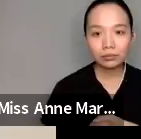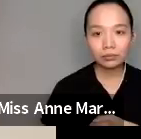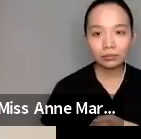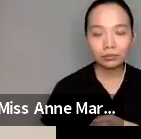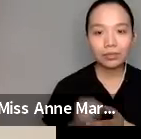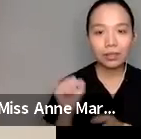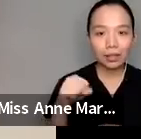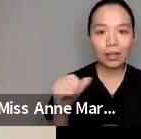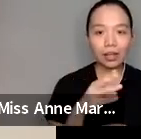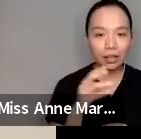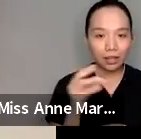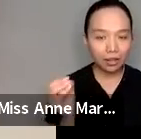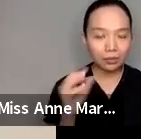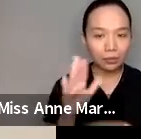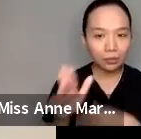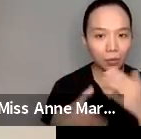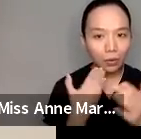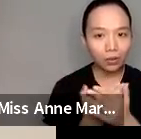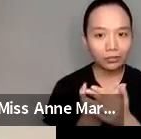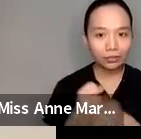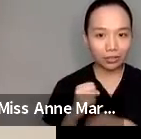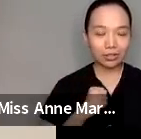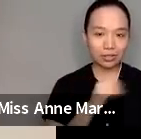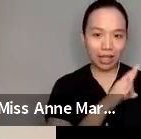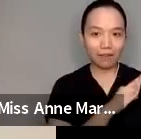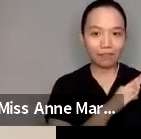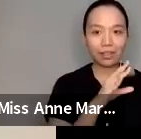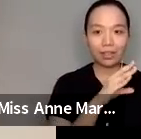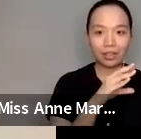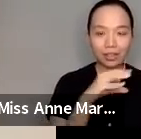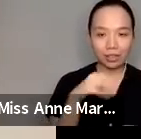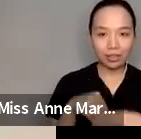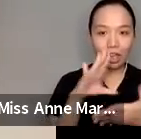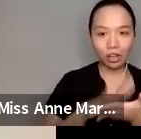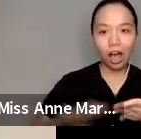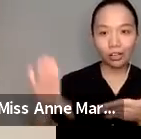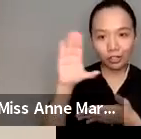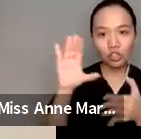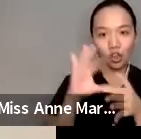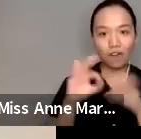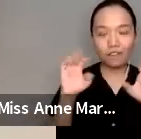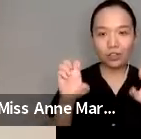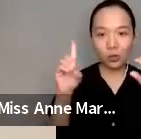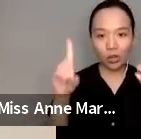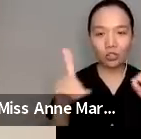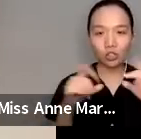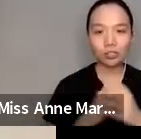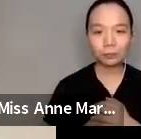yeah, and all the staff in the College of Education.